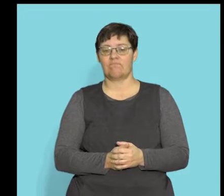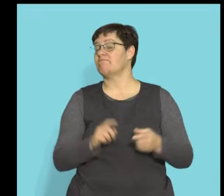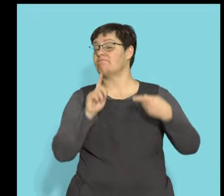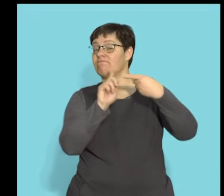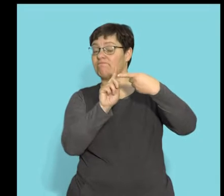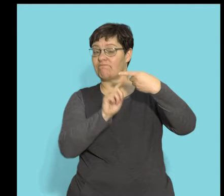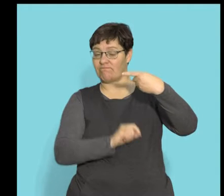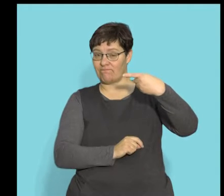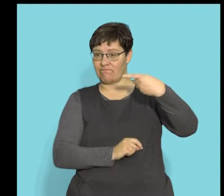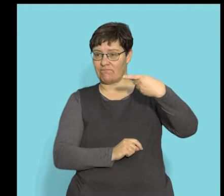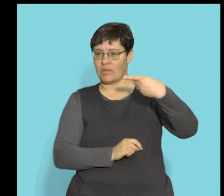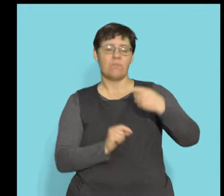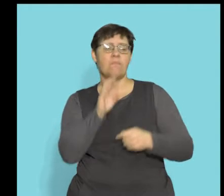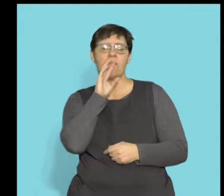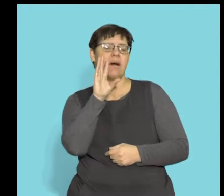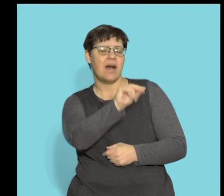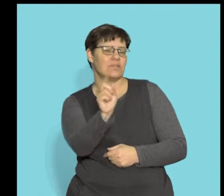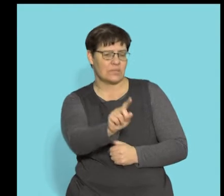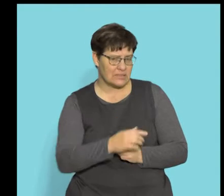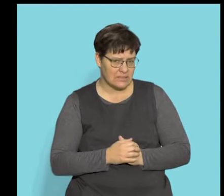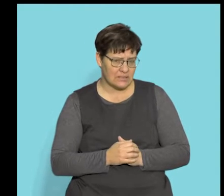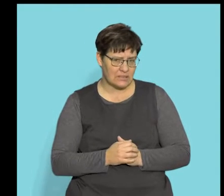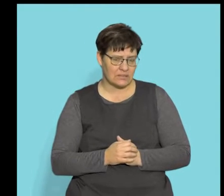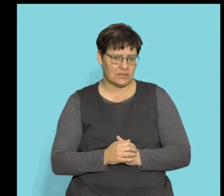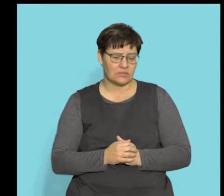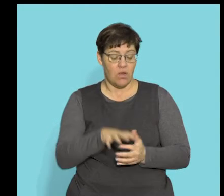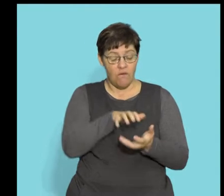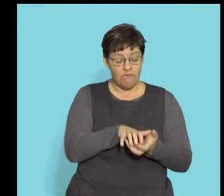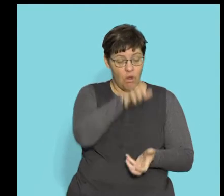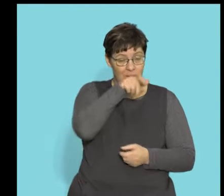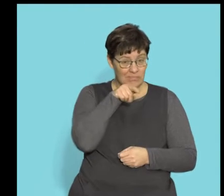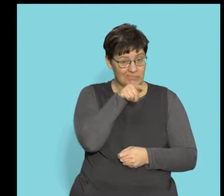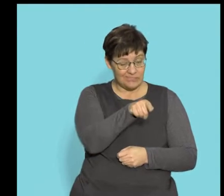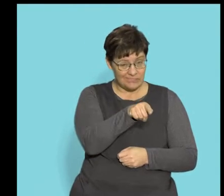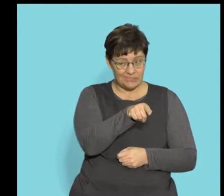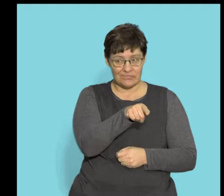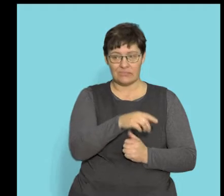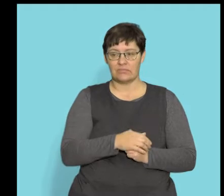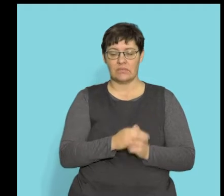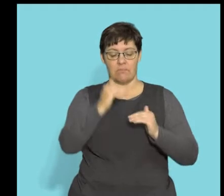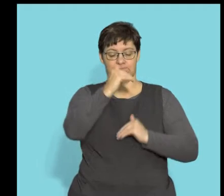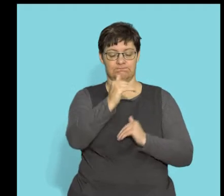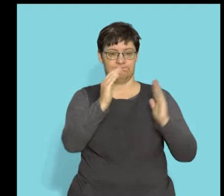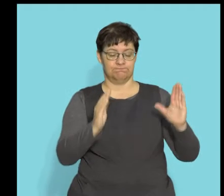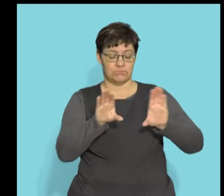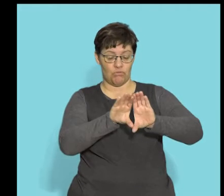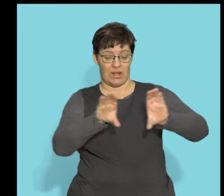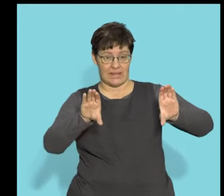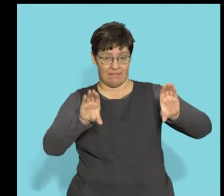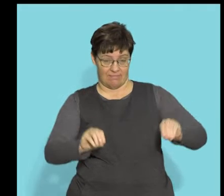So the first question has asked us to calculate the volume of the rectangular